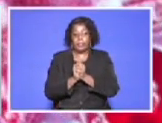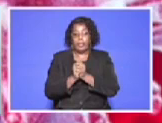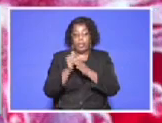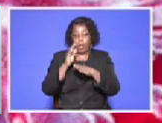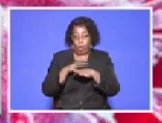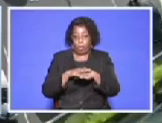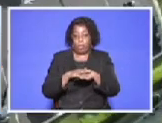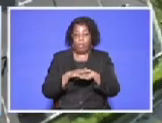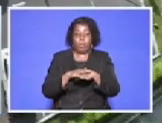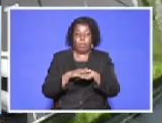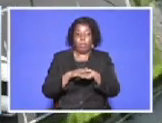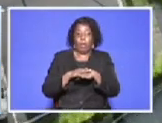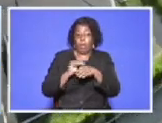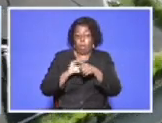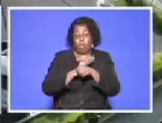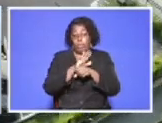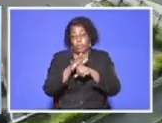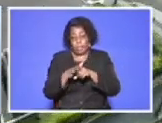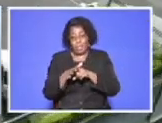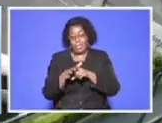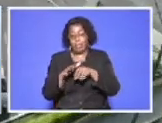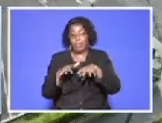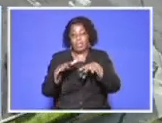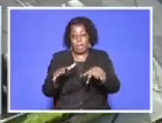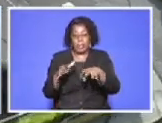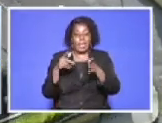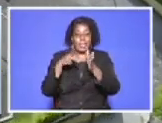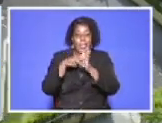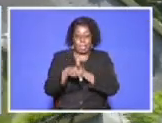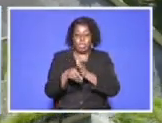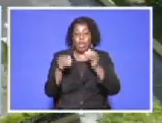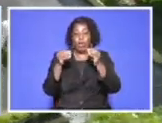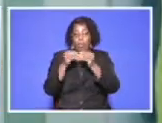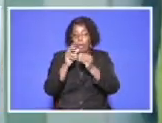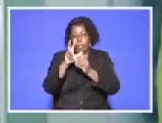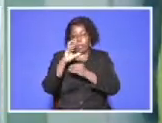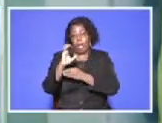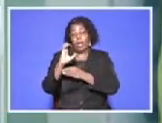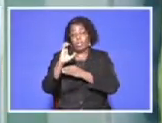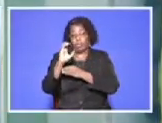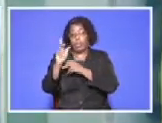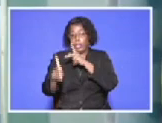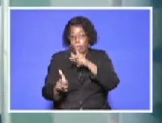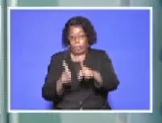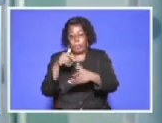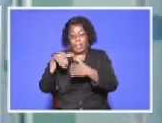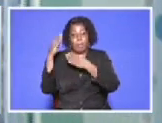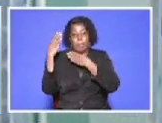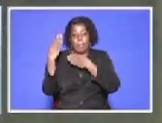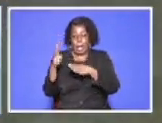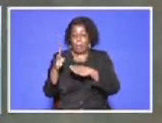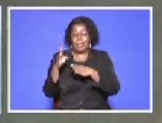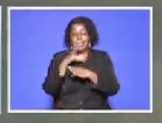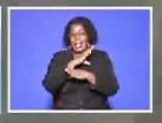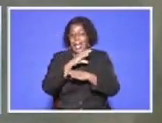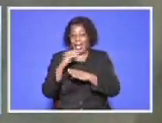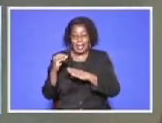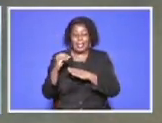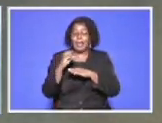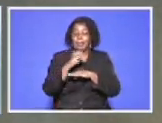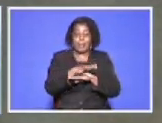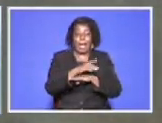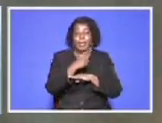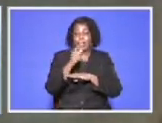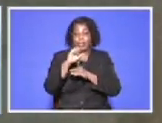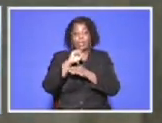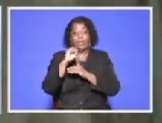COVID crisis, which has already killed over 300 lives in the Bahamas and continues to impact the social and economic fabric